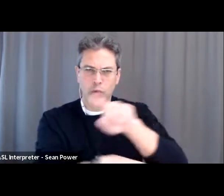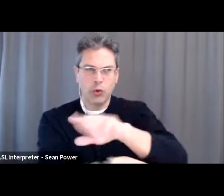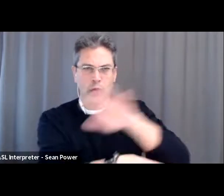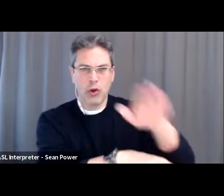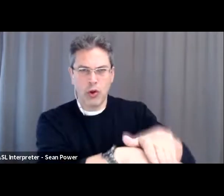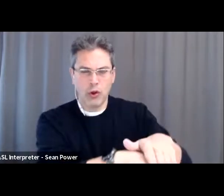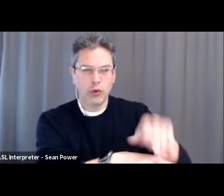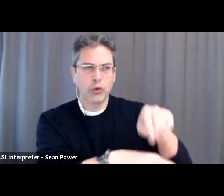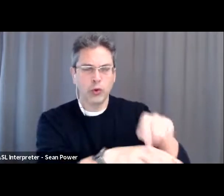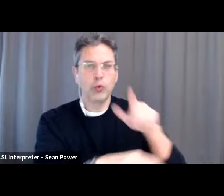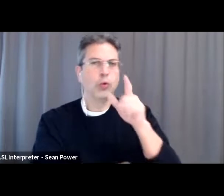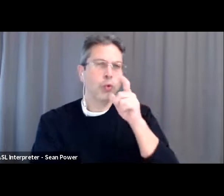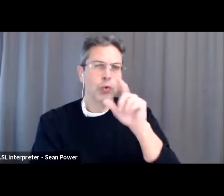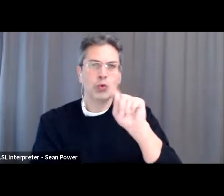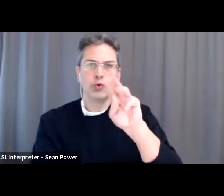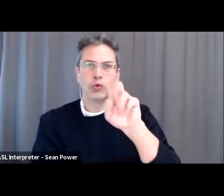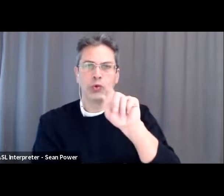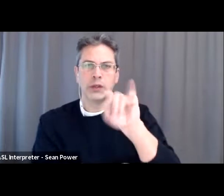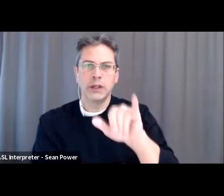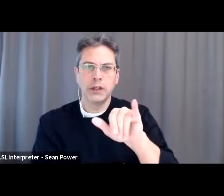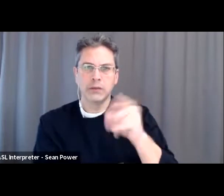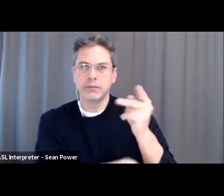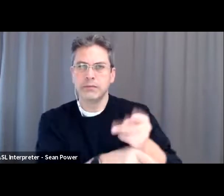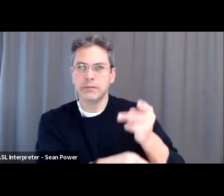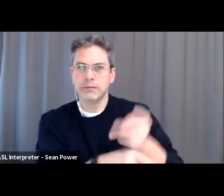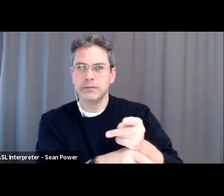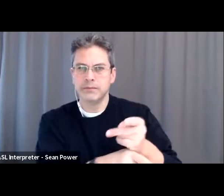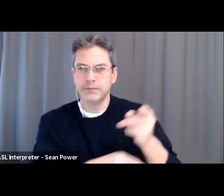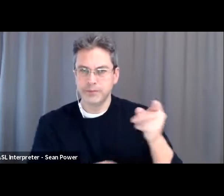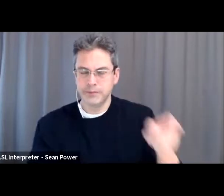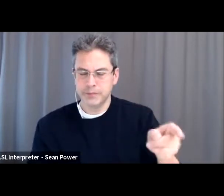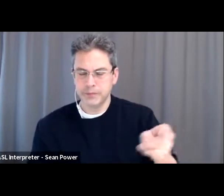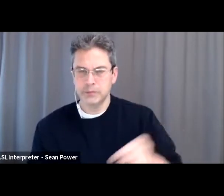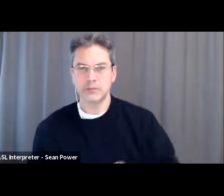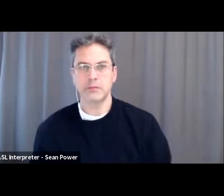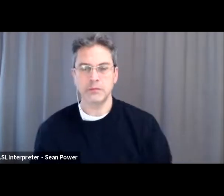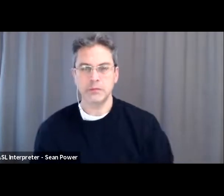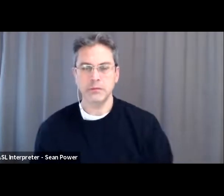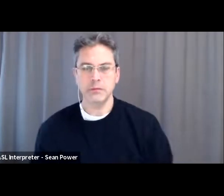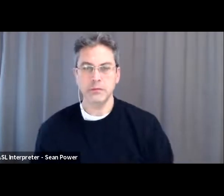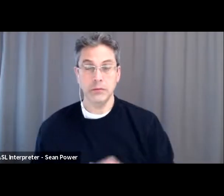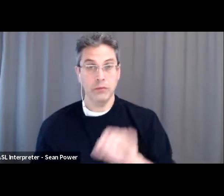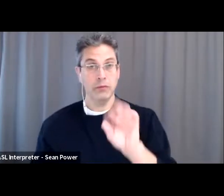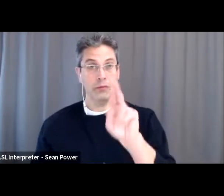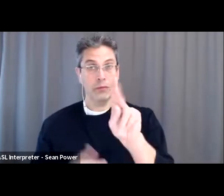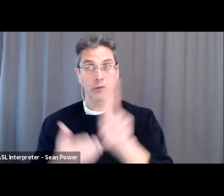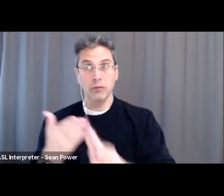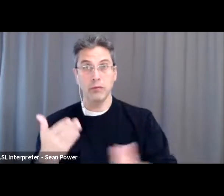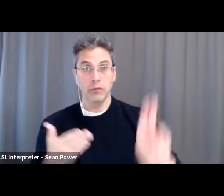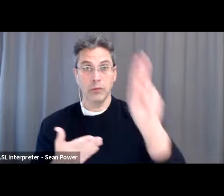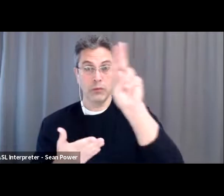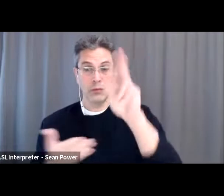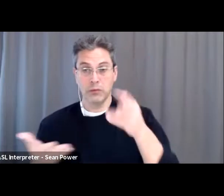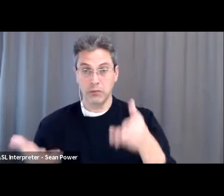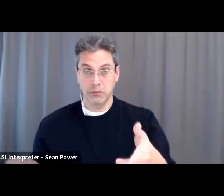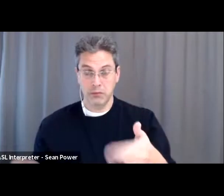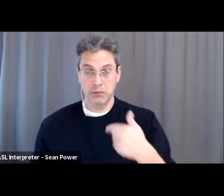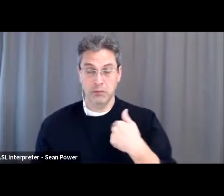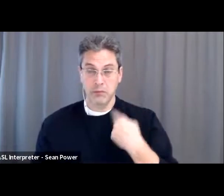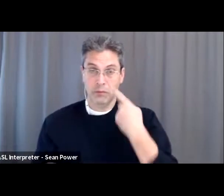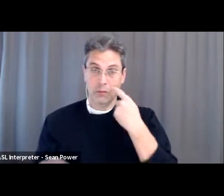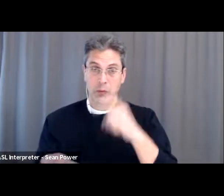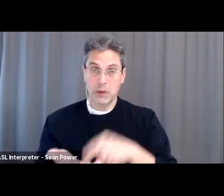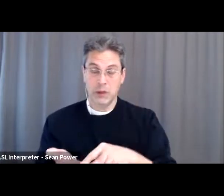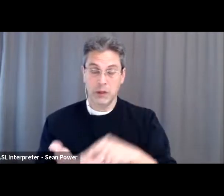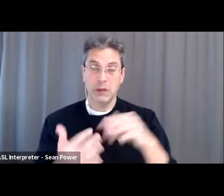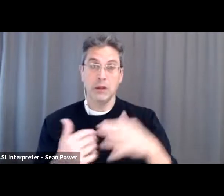treaty holders of that land. As a member of the York University community, I recognize that many